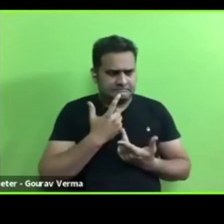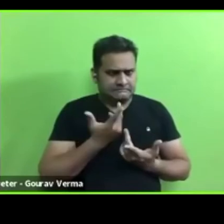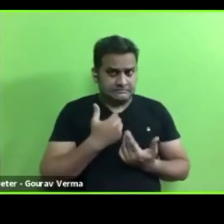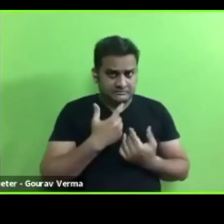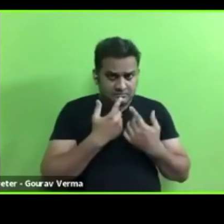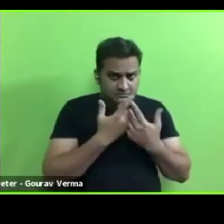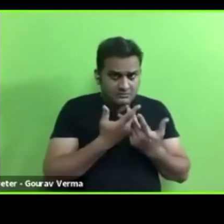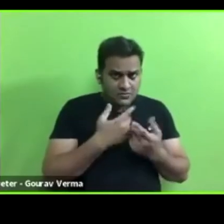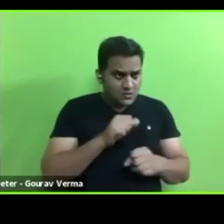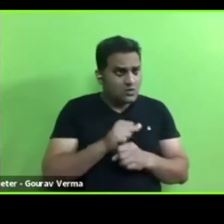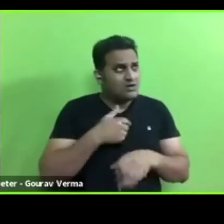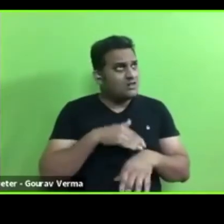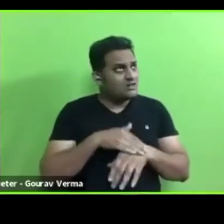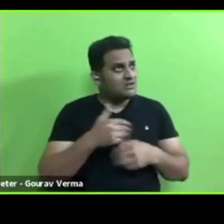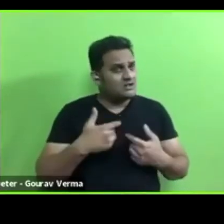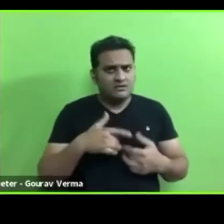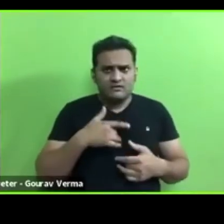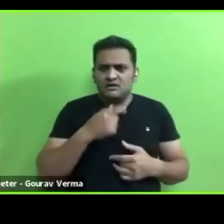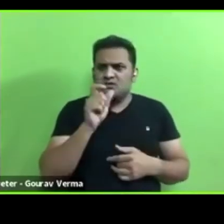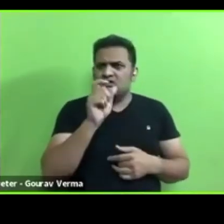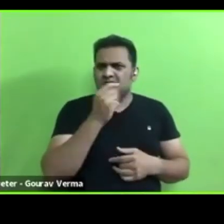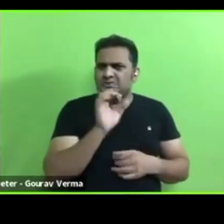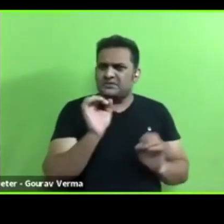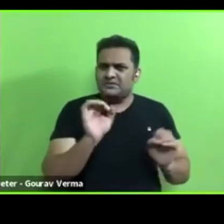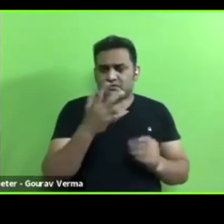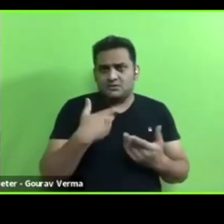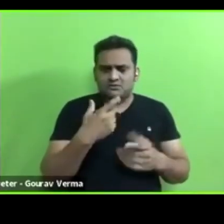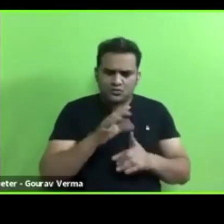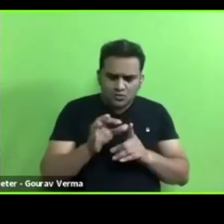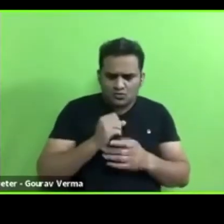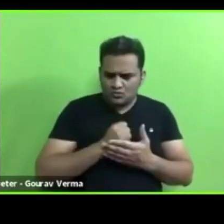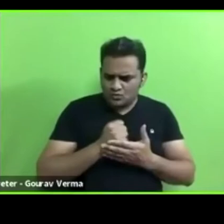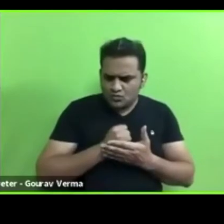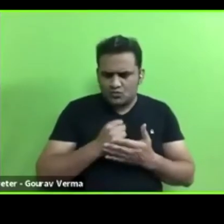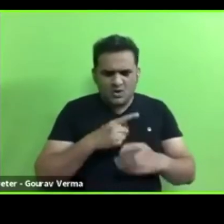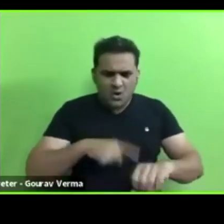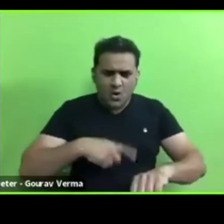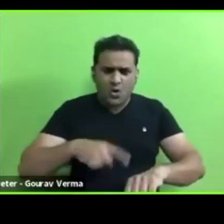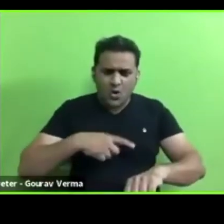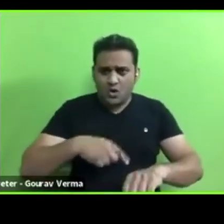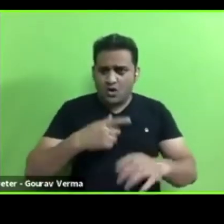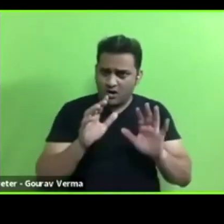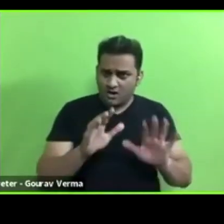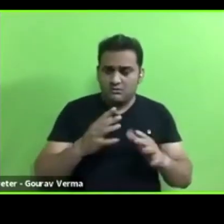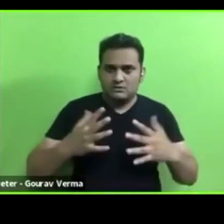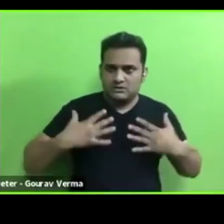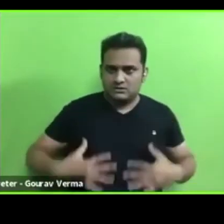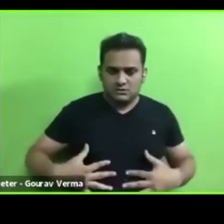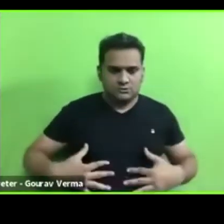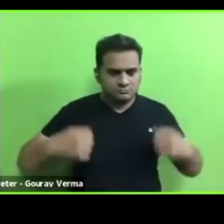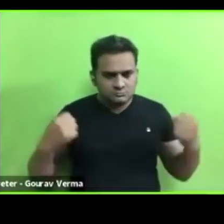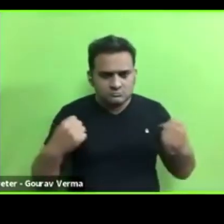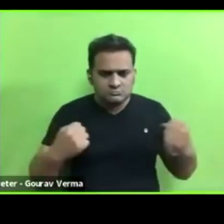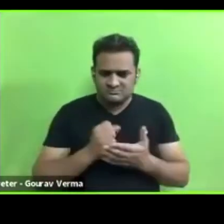my work is labor? I have never used that word. Of course, I too practice for hours and hours. There is physical practice, but